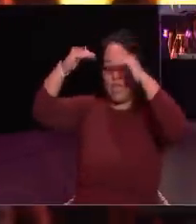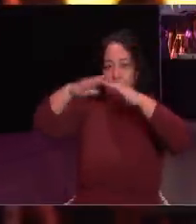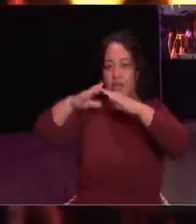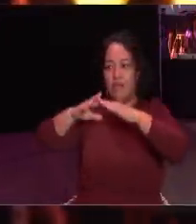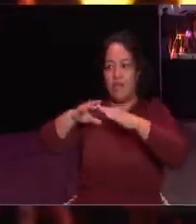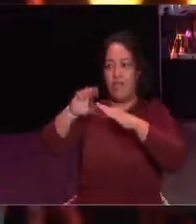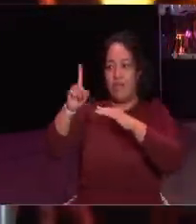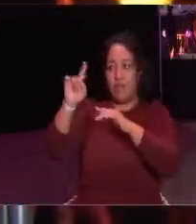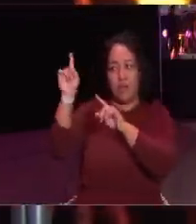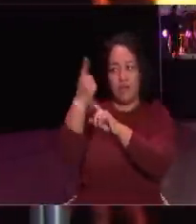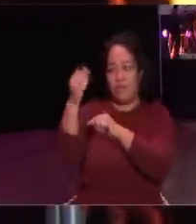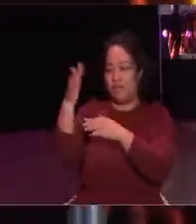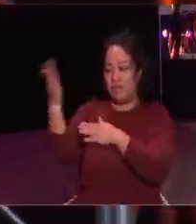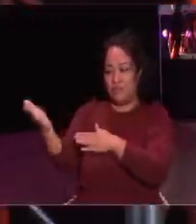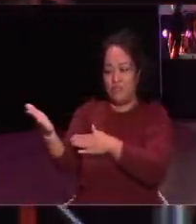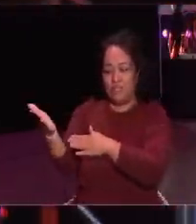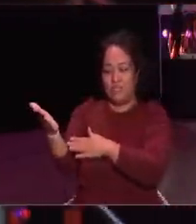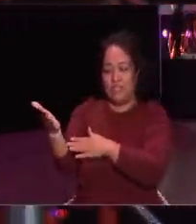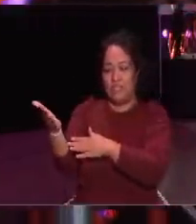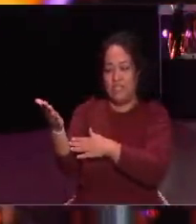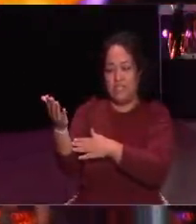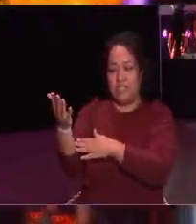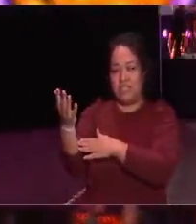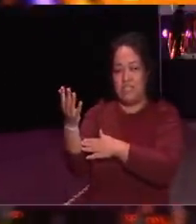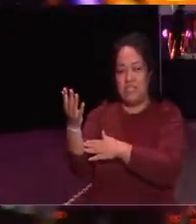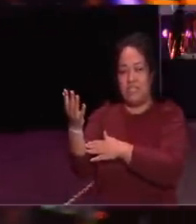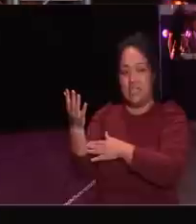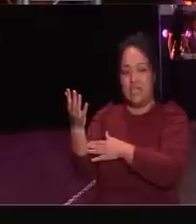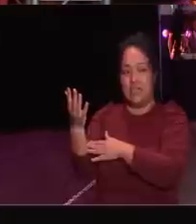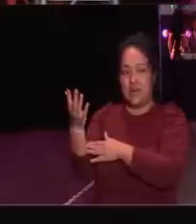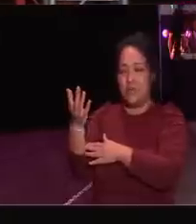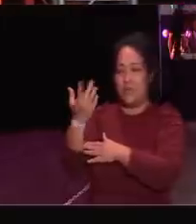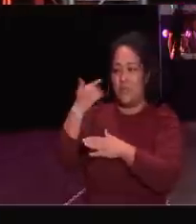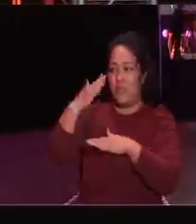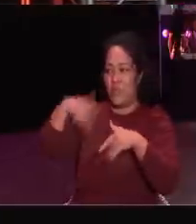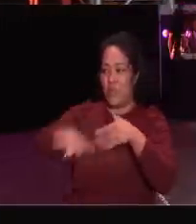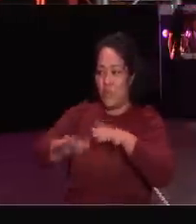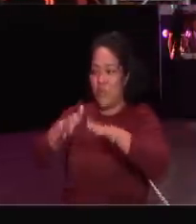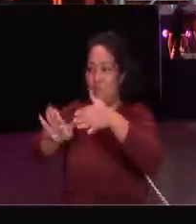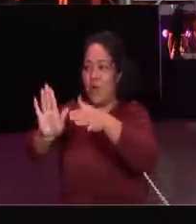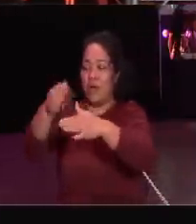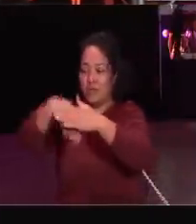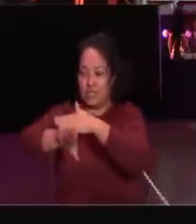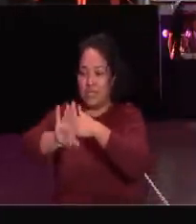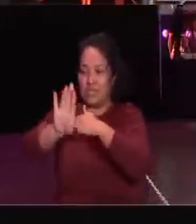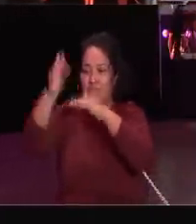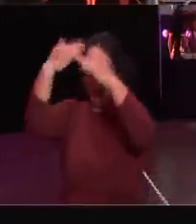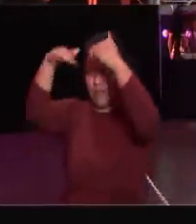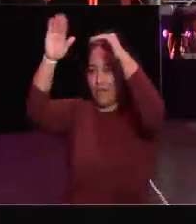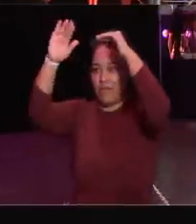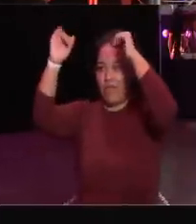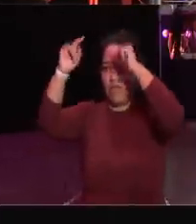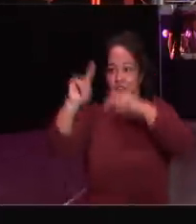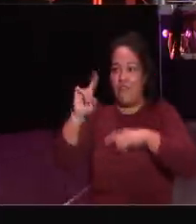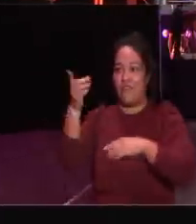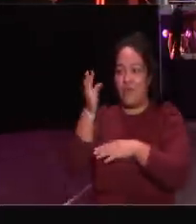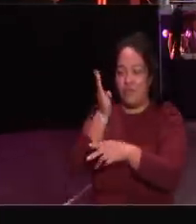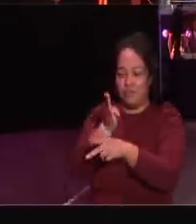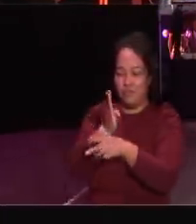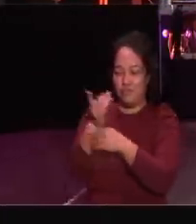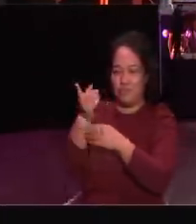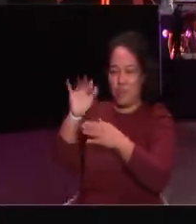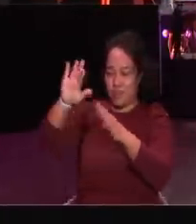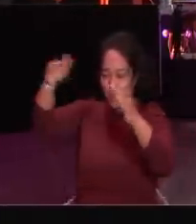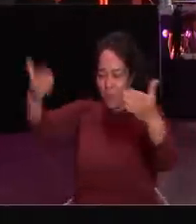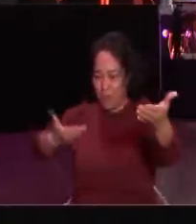ahí. They're going to be the first ones there. Mientras vayamos entrando, while we're walking in, ellos van a estar dándonos la bienvenida. They're going to be giving us the